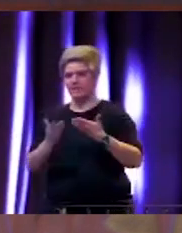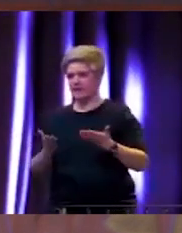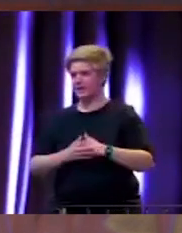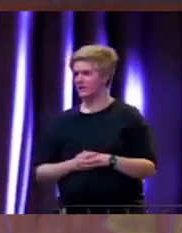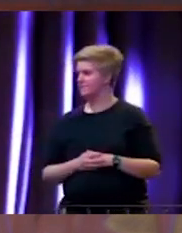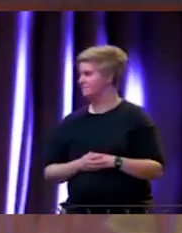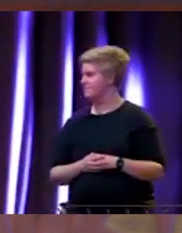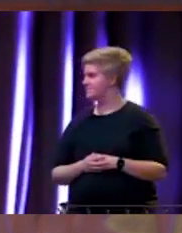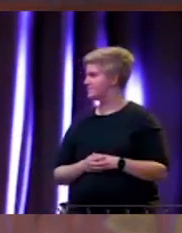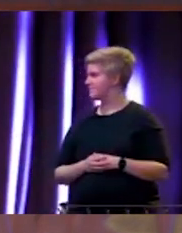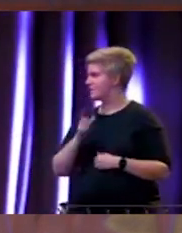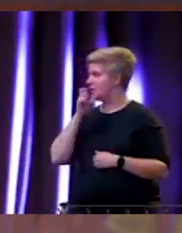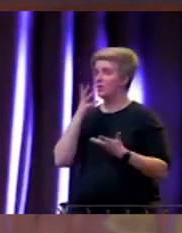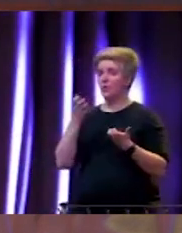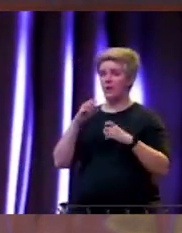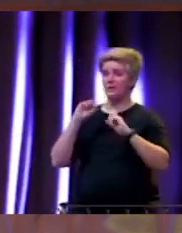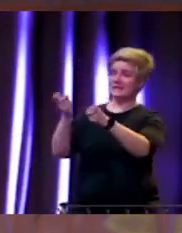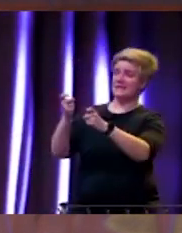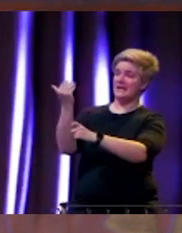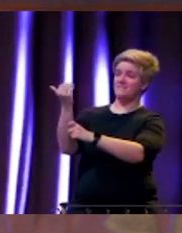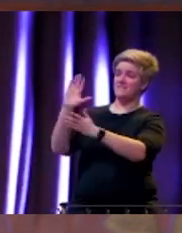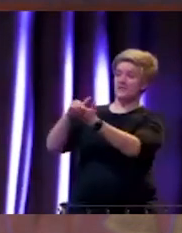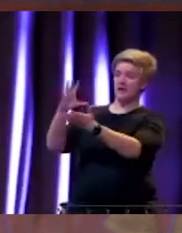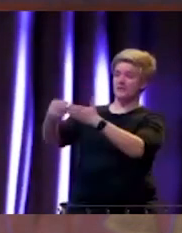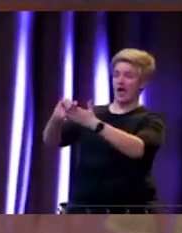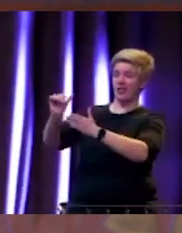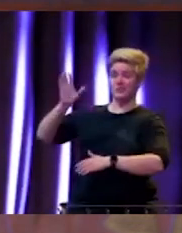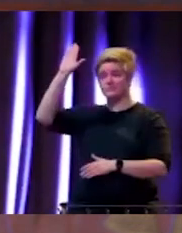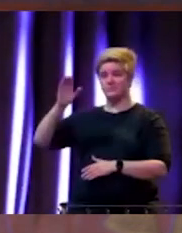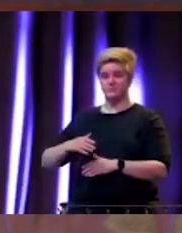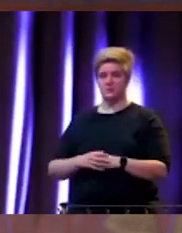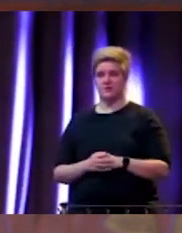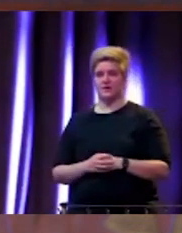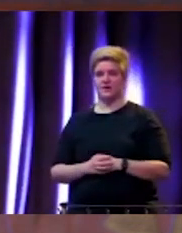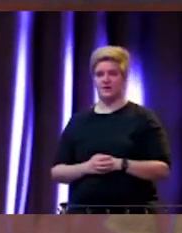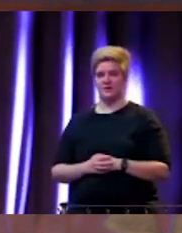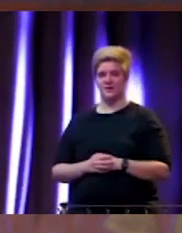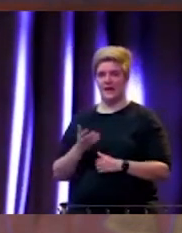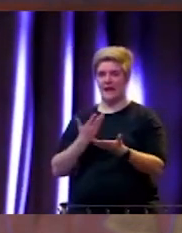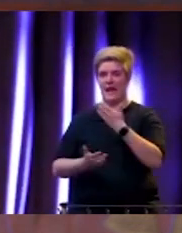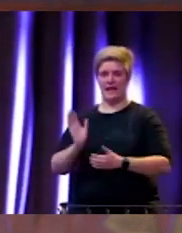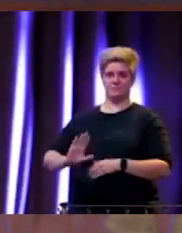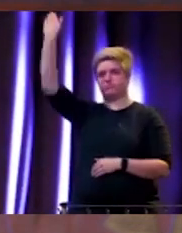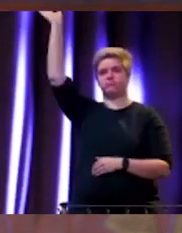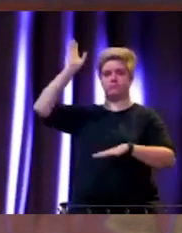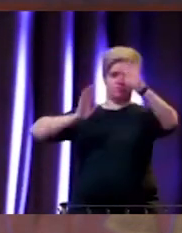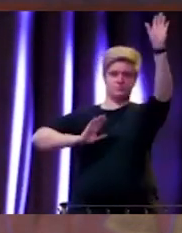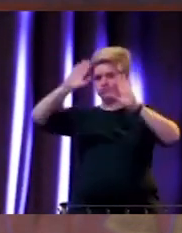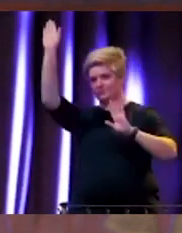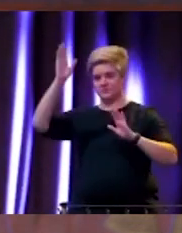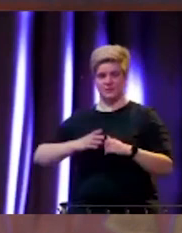thing. And it's like, who wants to give $15,000, right? And it's like, hands shoot